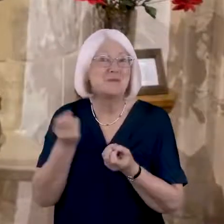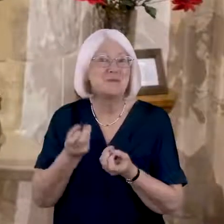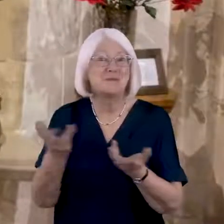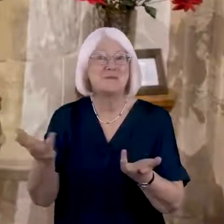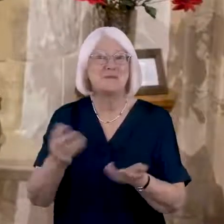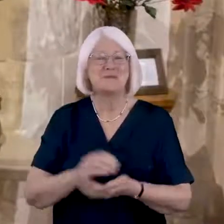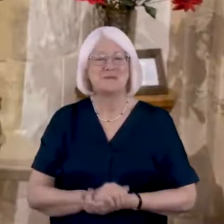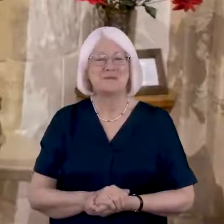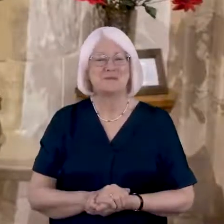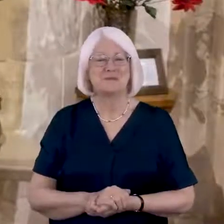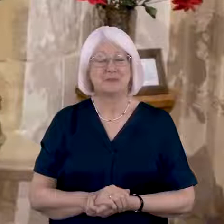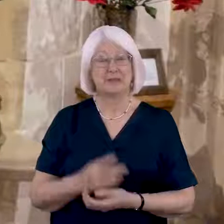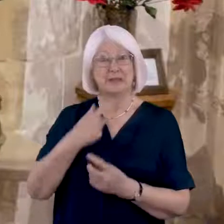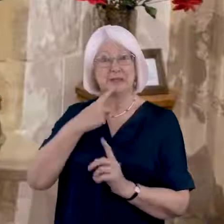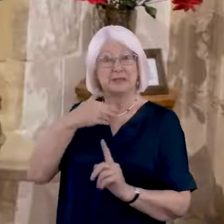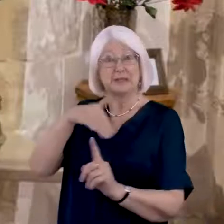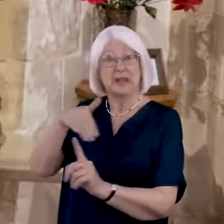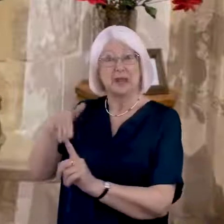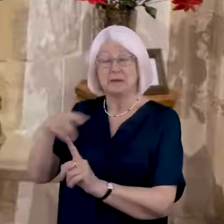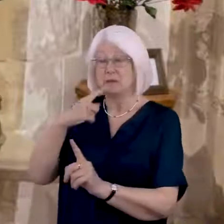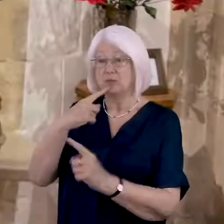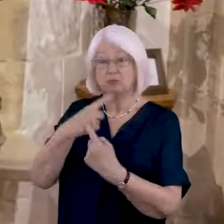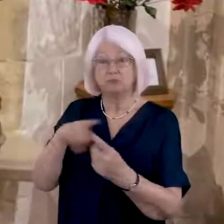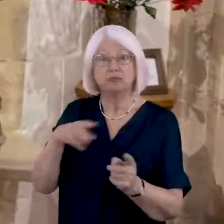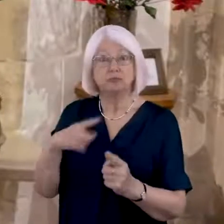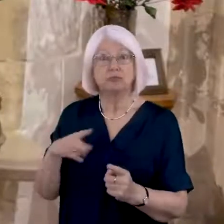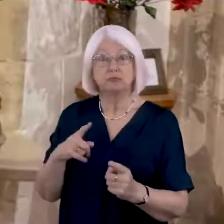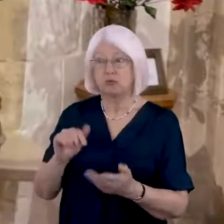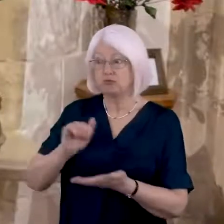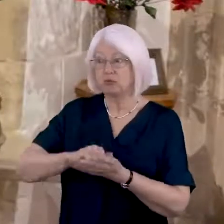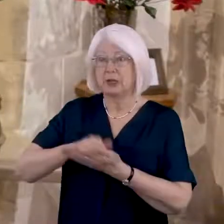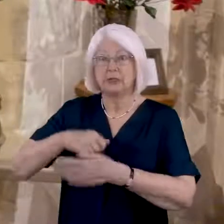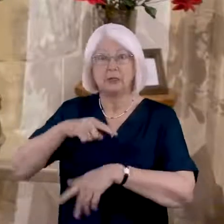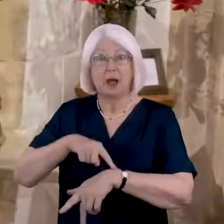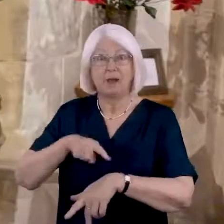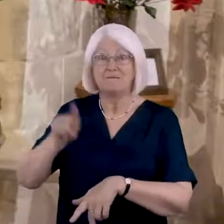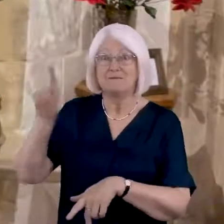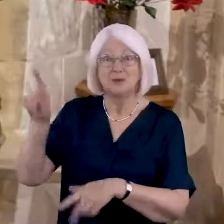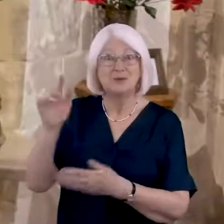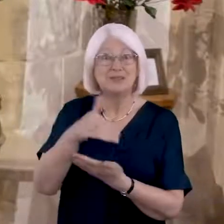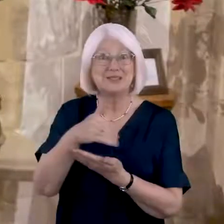Send us to proclaim that the time is here for you to save your people.